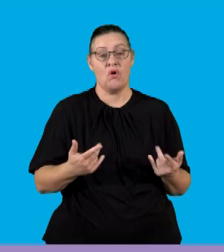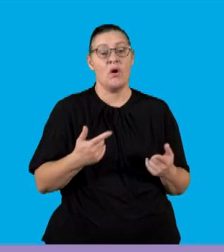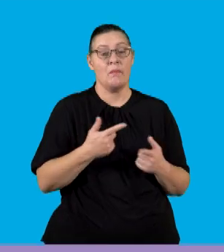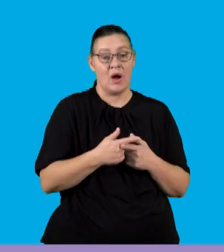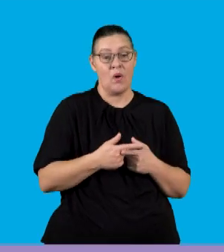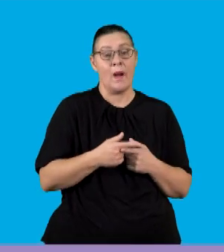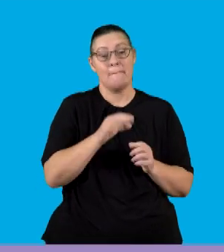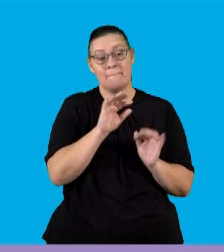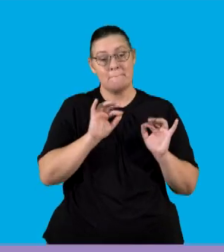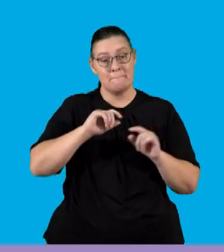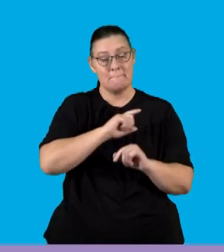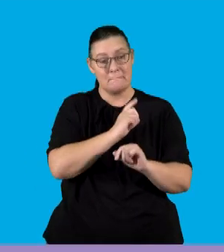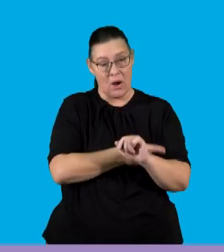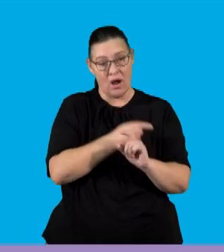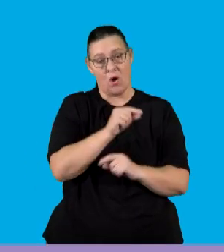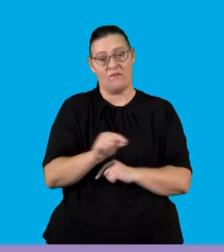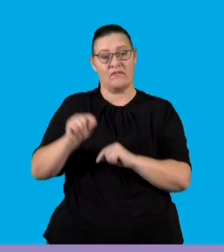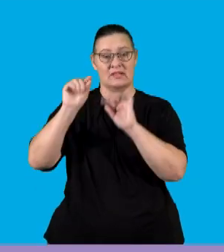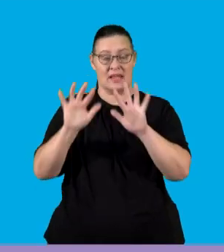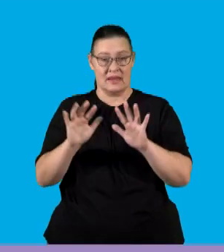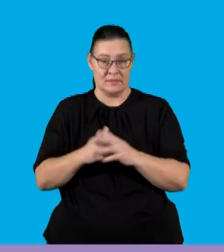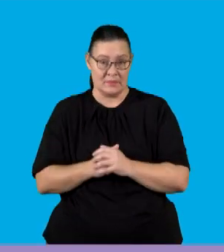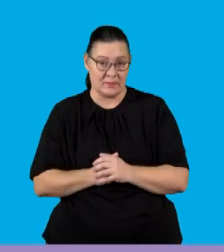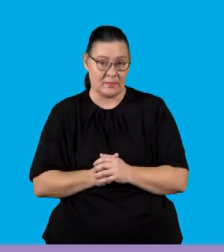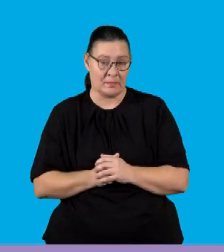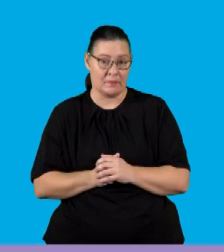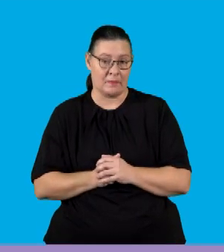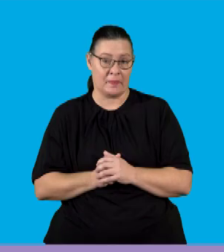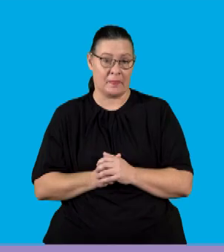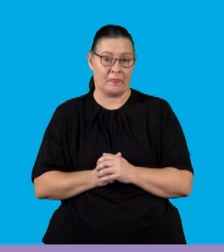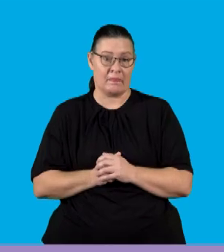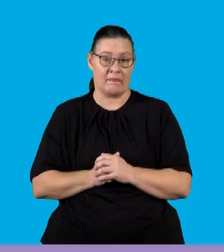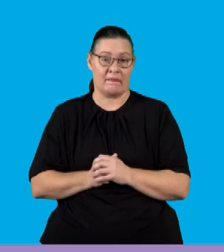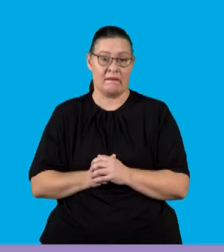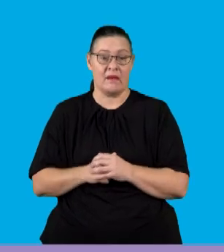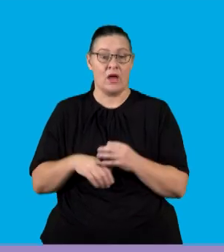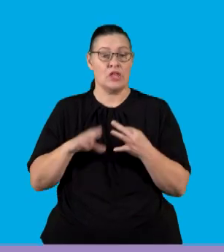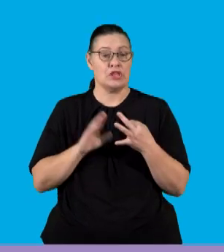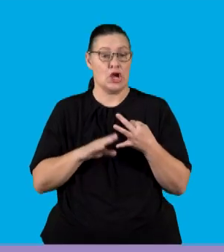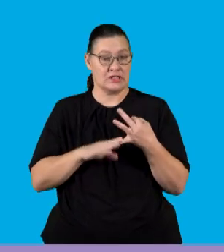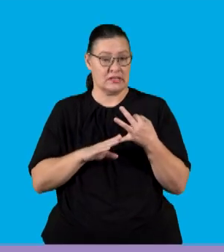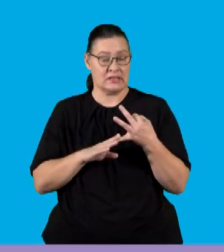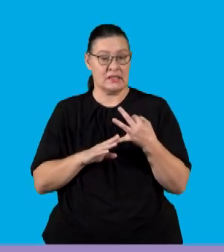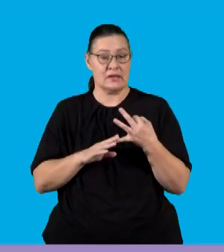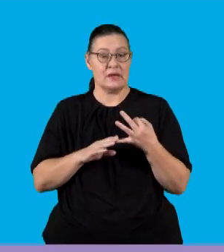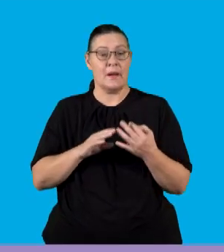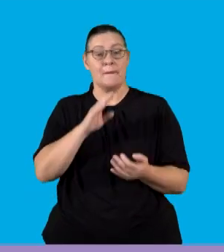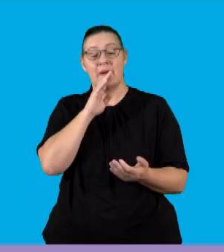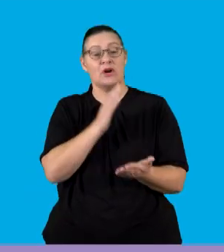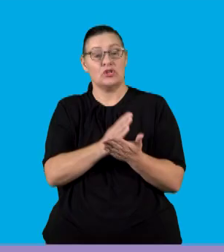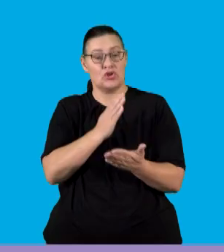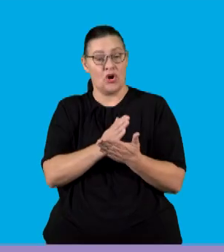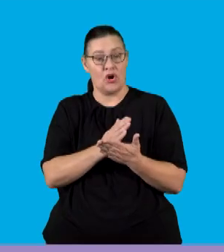a power of 10. Then thirdly, we need to make sure that the decimal